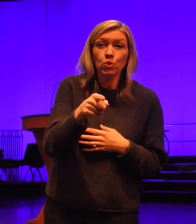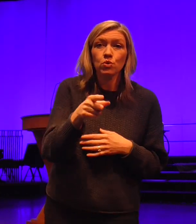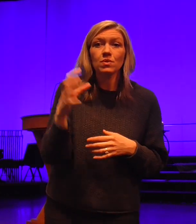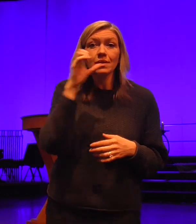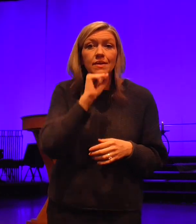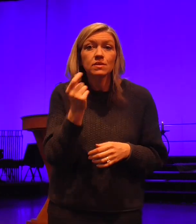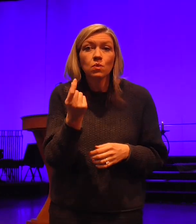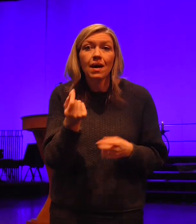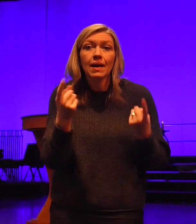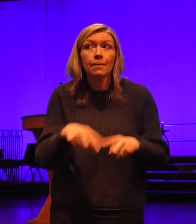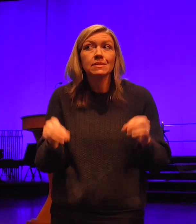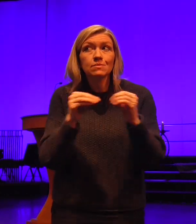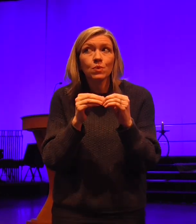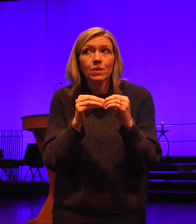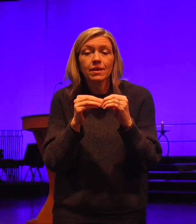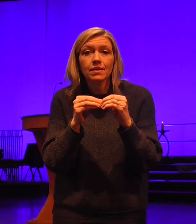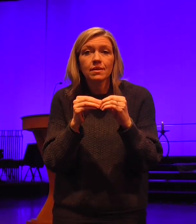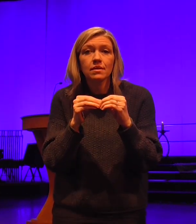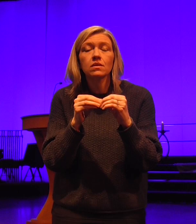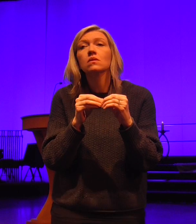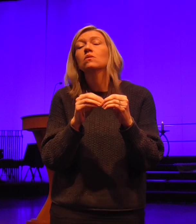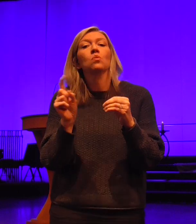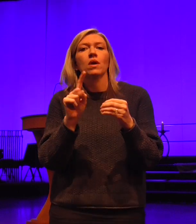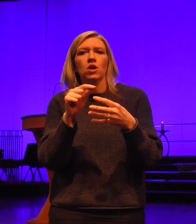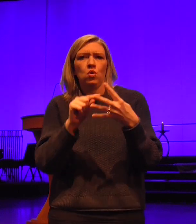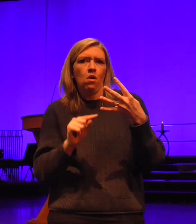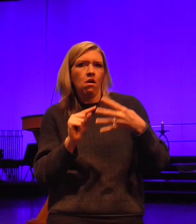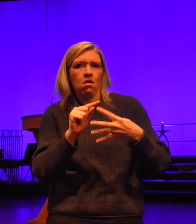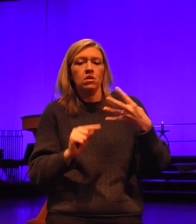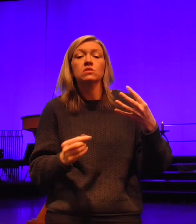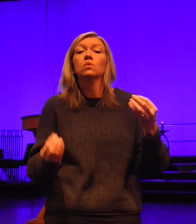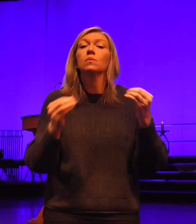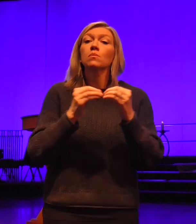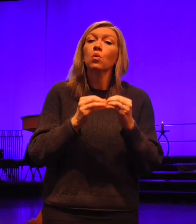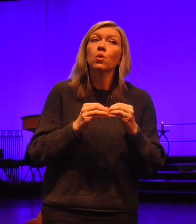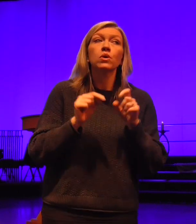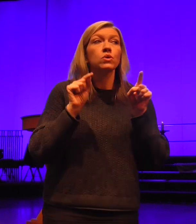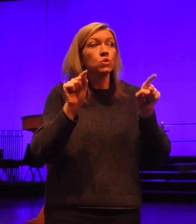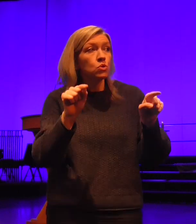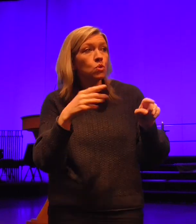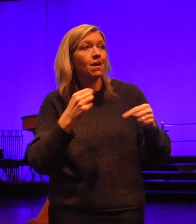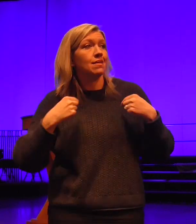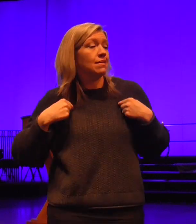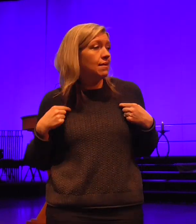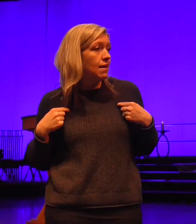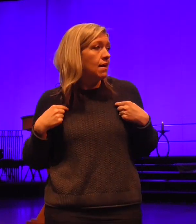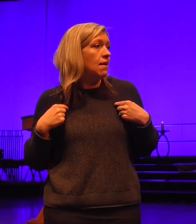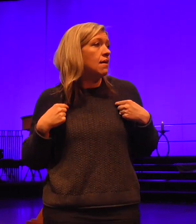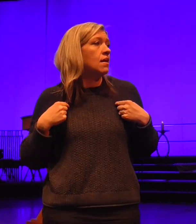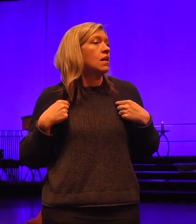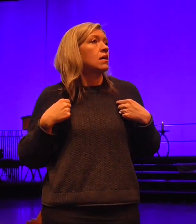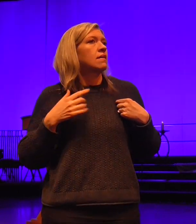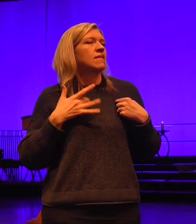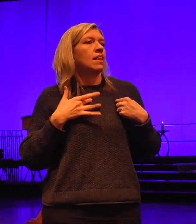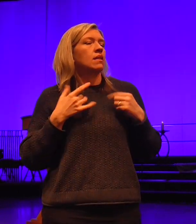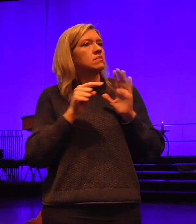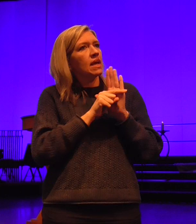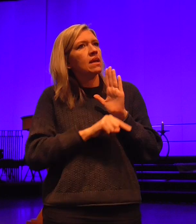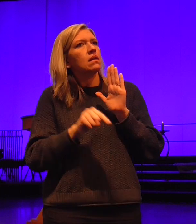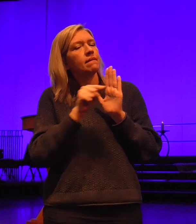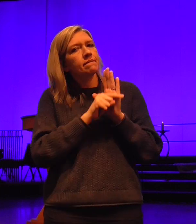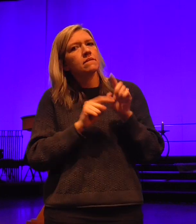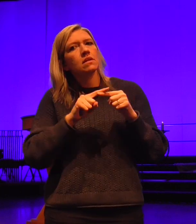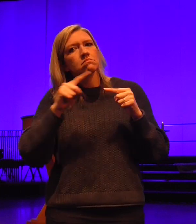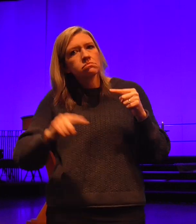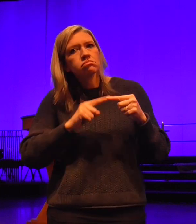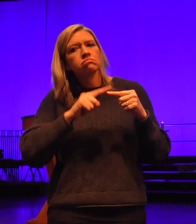of? Right? Wherever you are. So the more you and I are in that negative victim